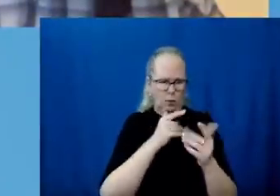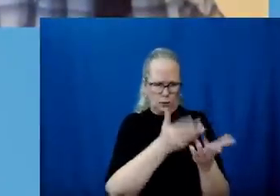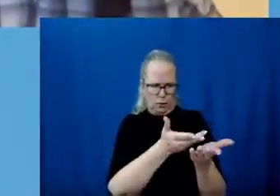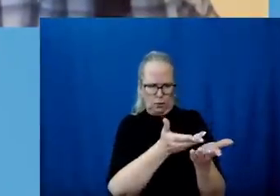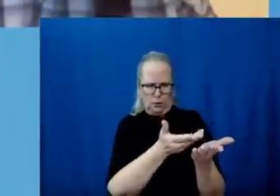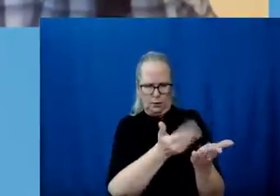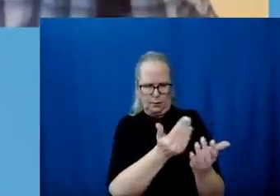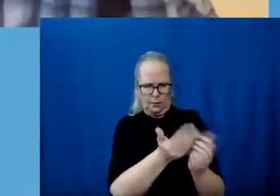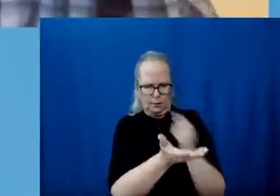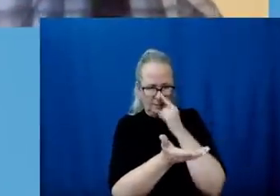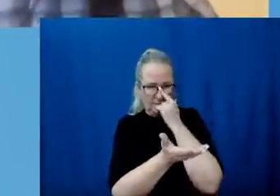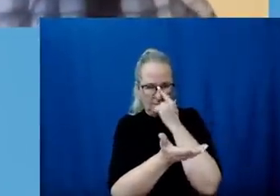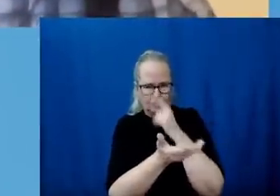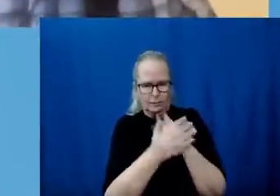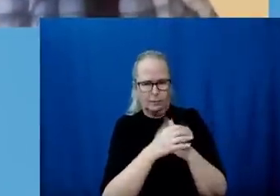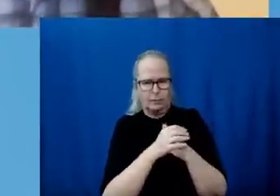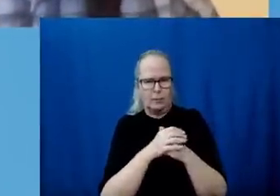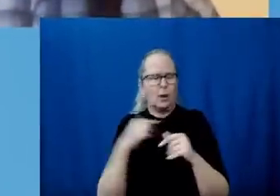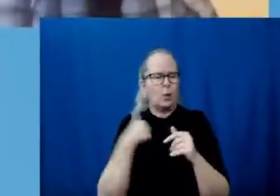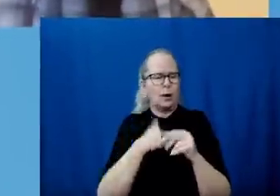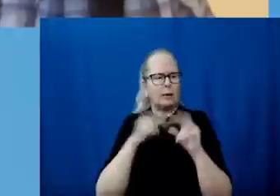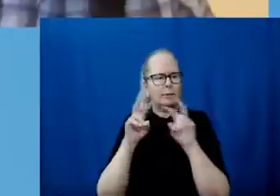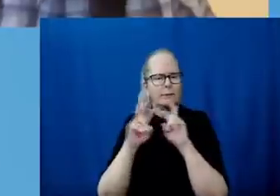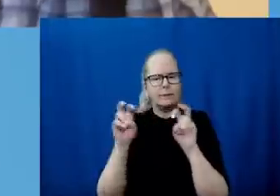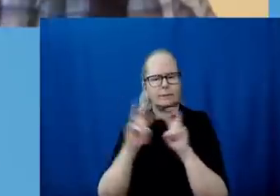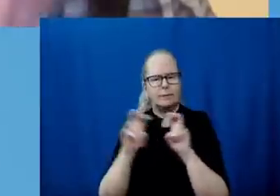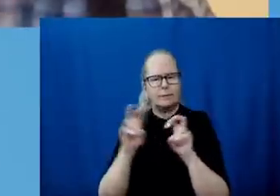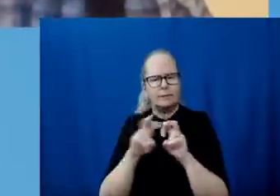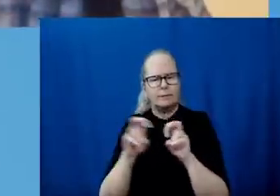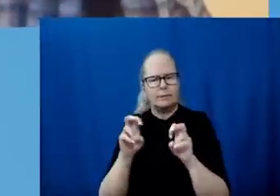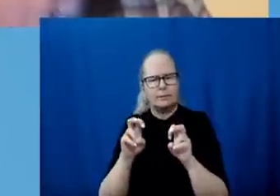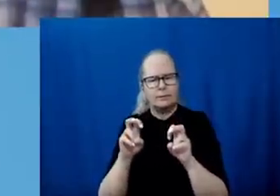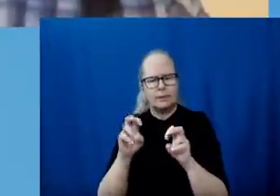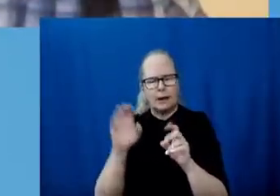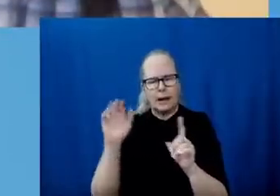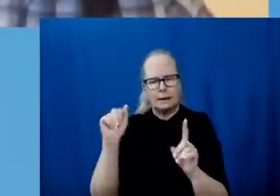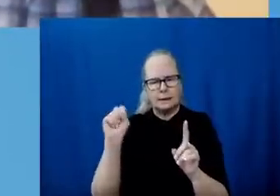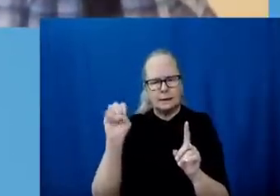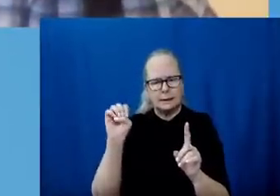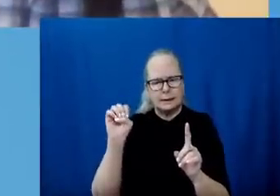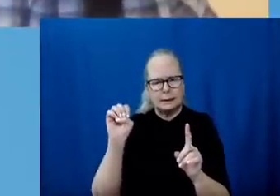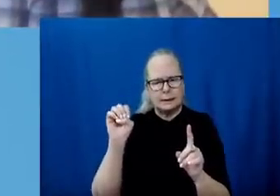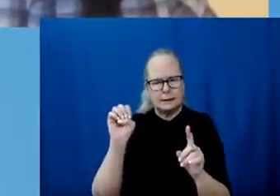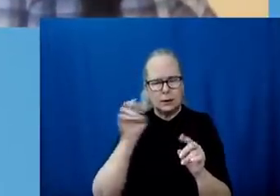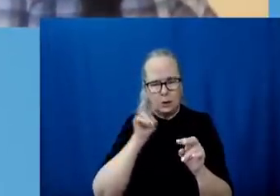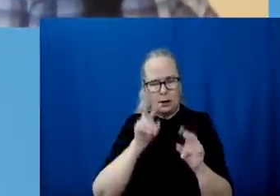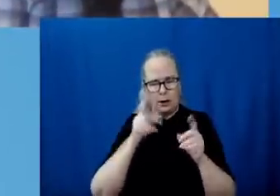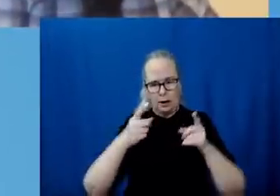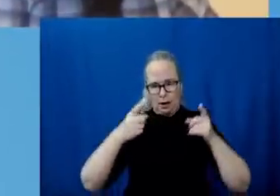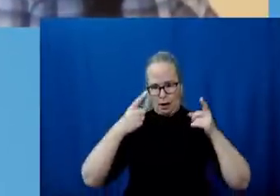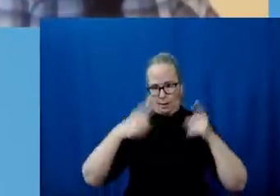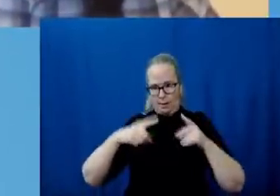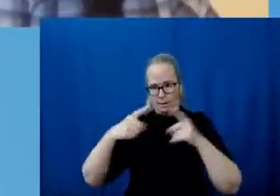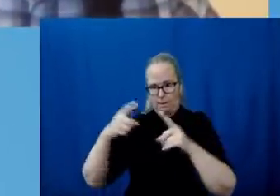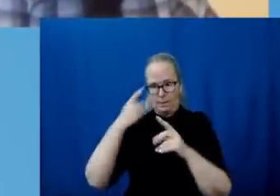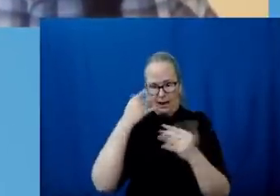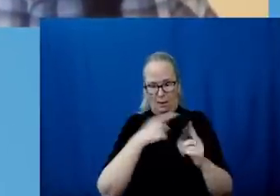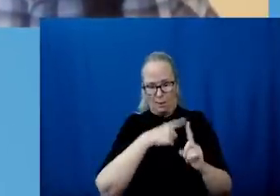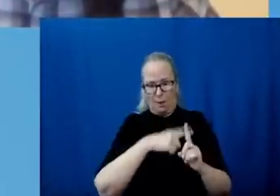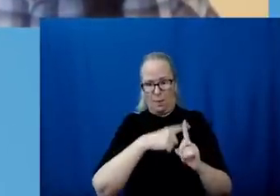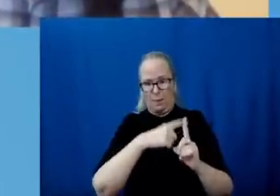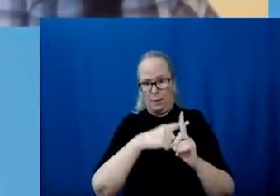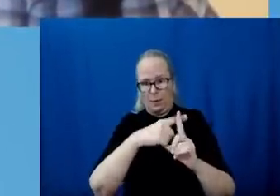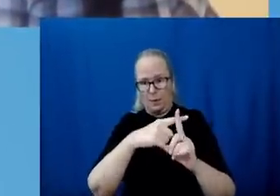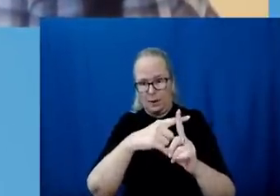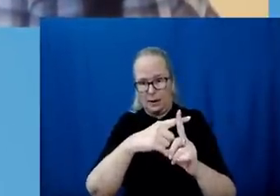How you concluded that? Yeah. So what we do is we look at how the cases the case occurrences occur